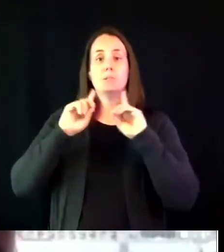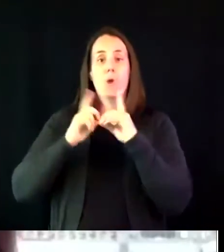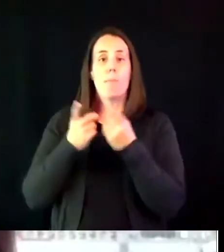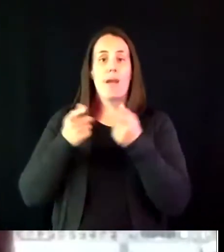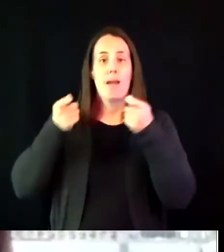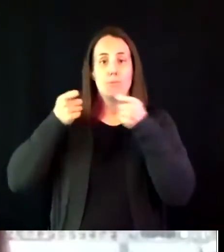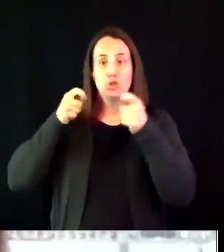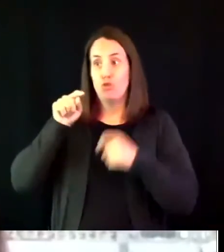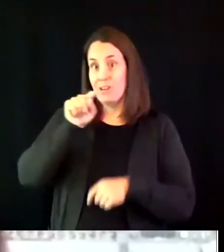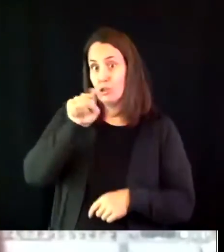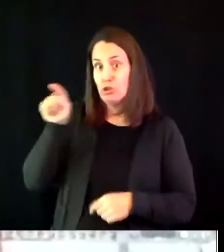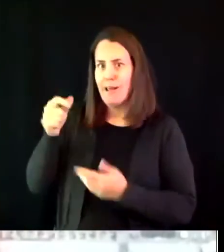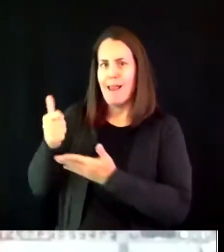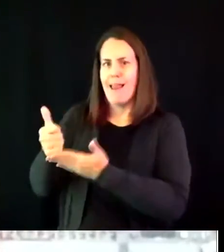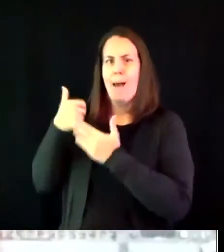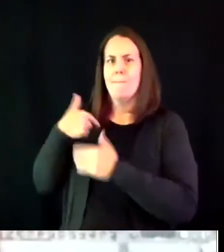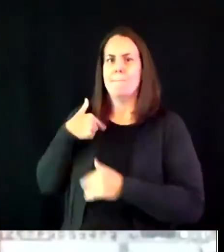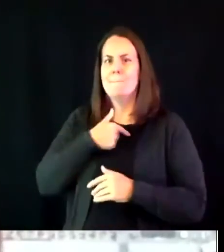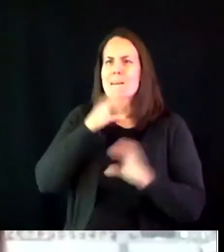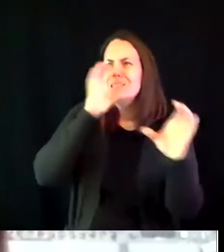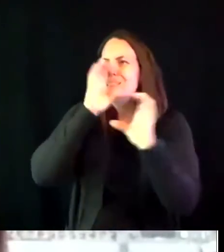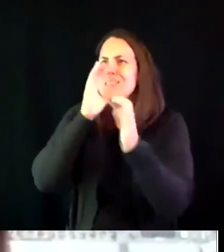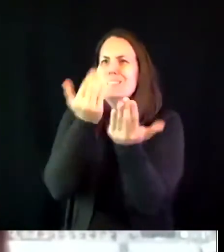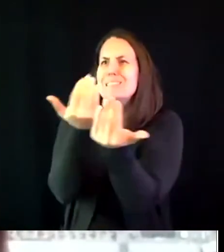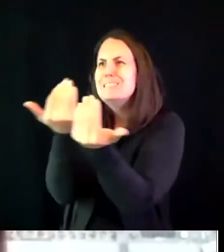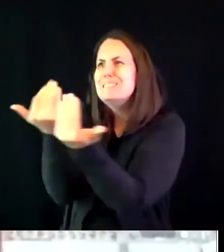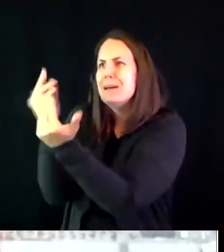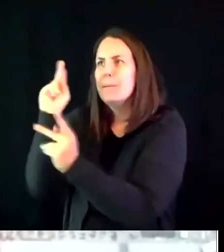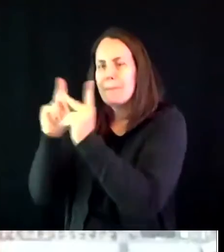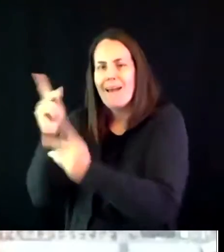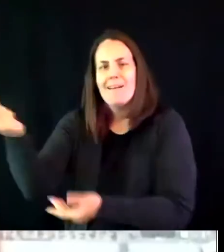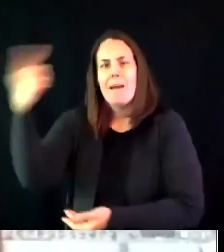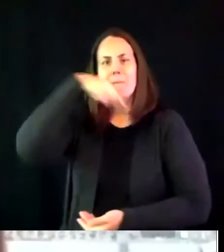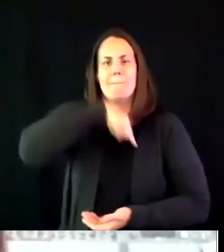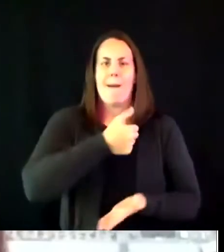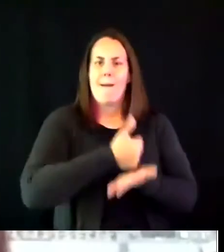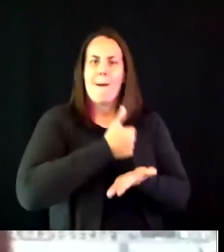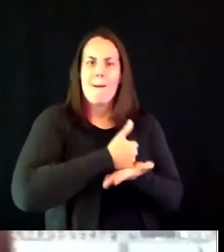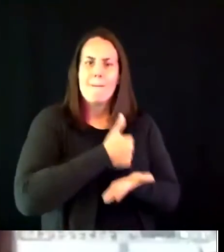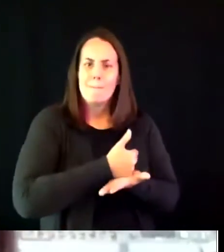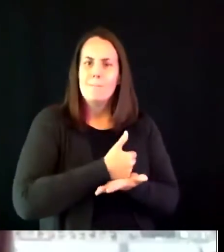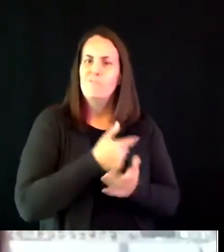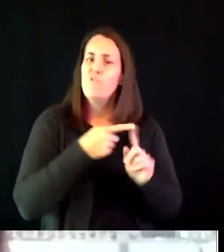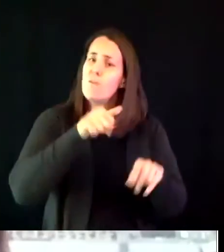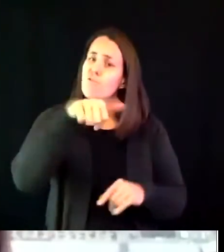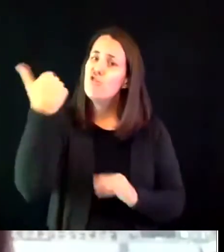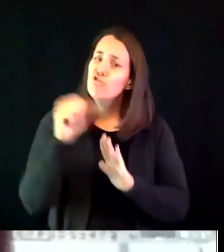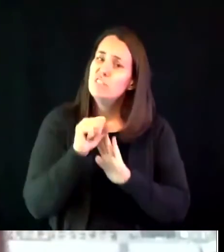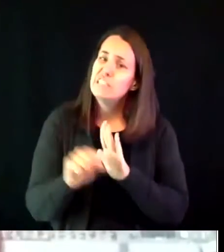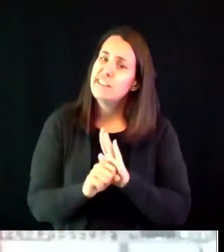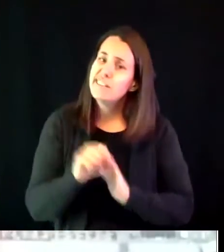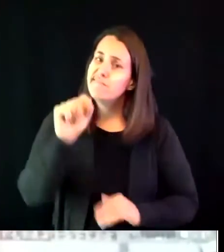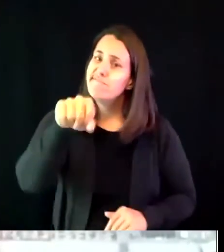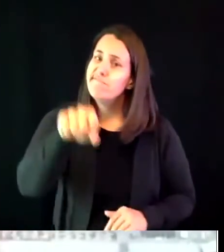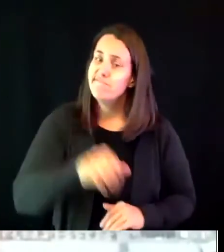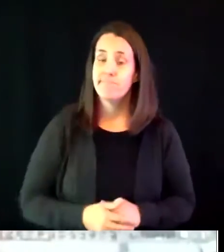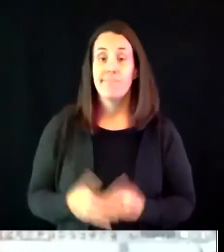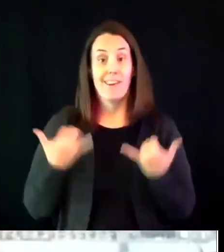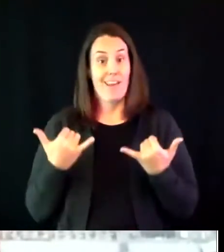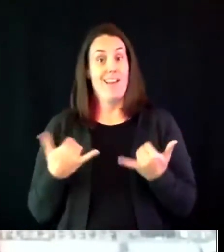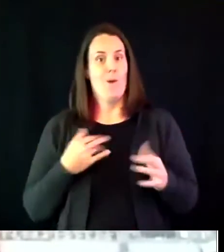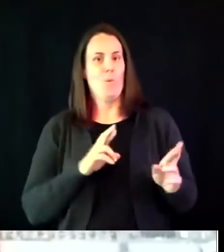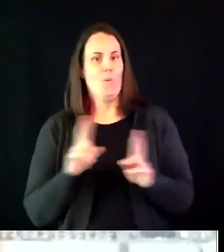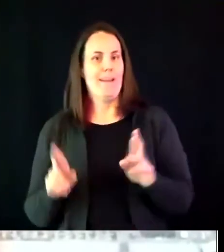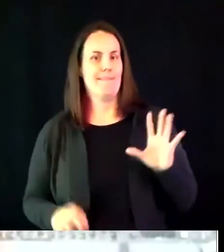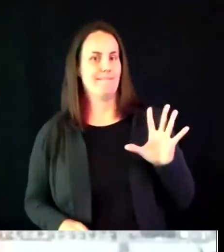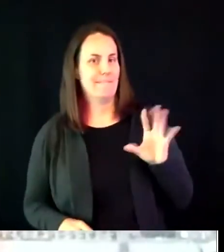make sure that we have people, as we have staff right now for 50 beds, we can easily ramp up